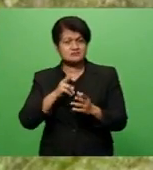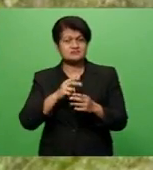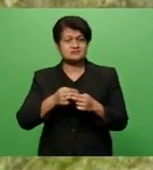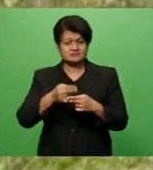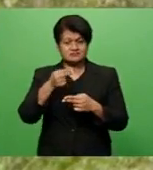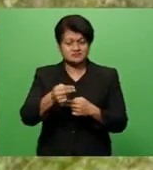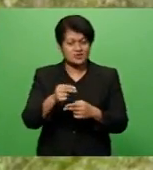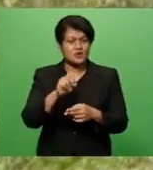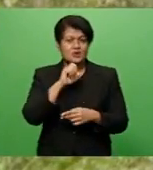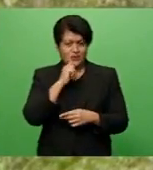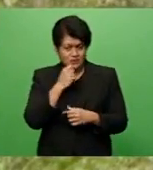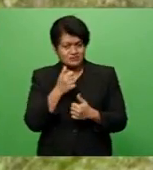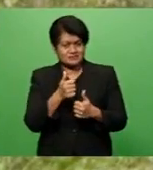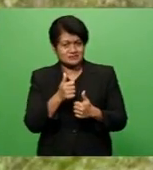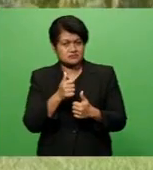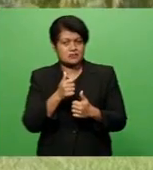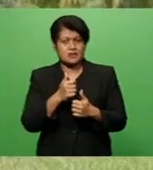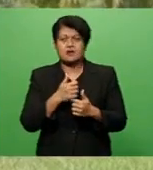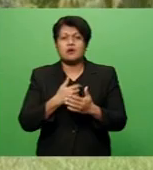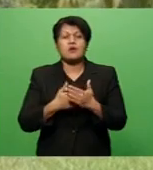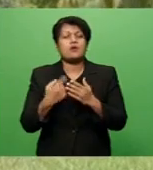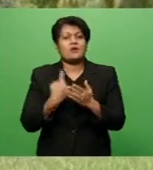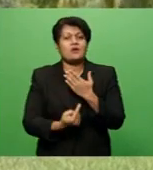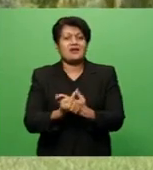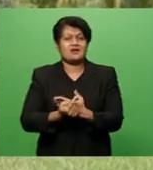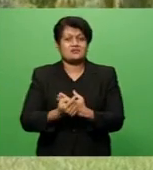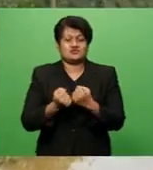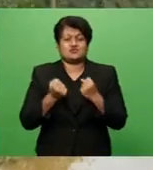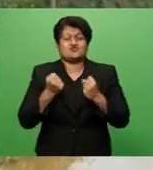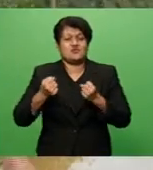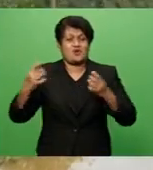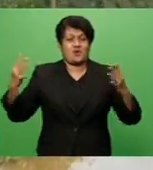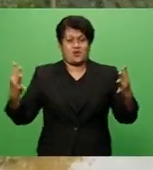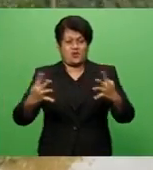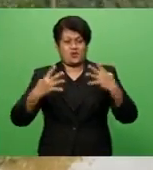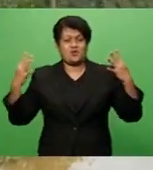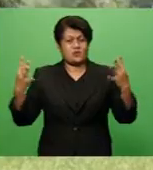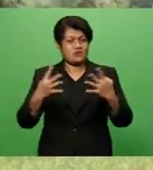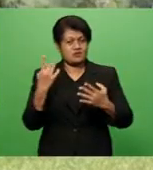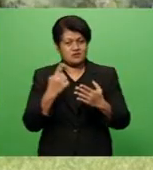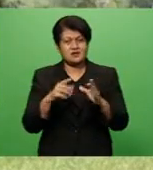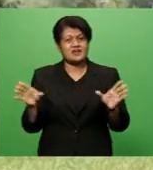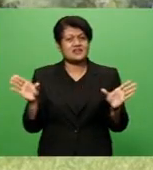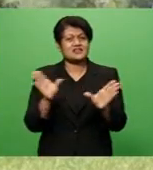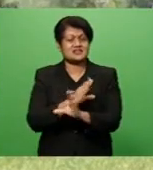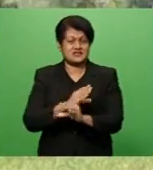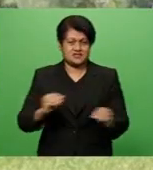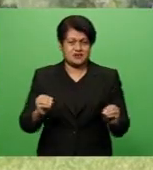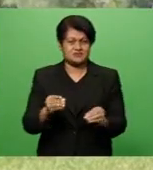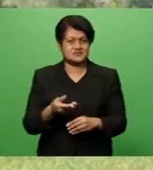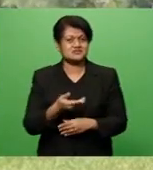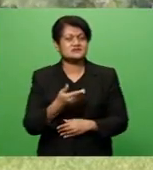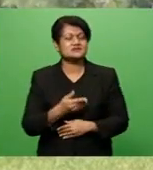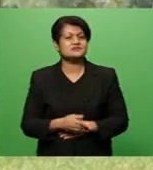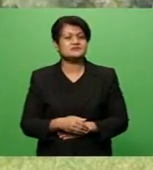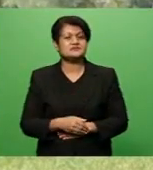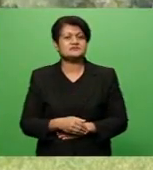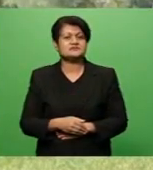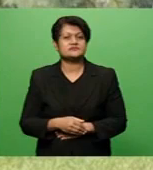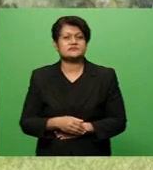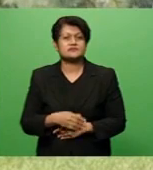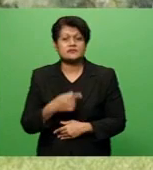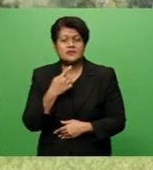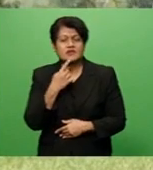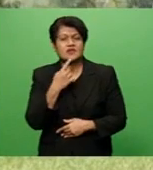spared. However, the strong winds also caused damage to our plantations on high ground. Naitasiri Advisory Councillor Mahendra